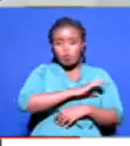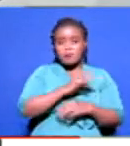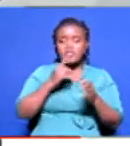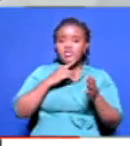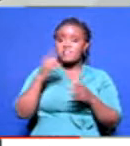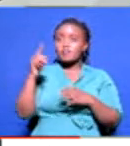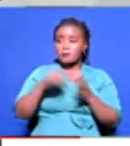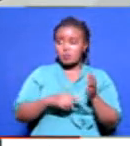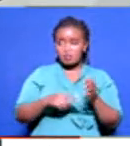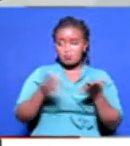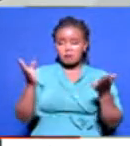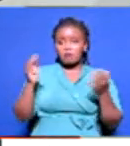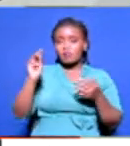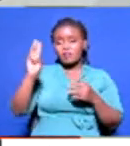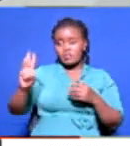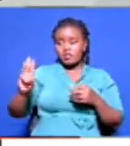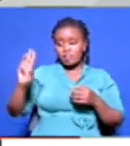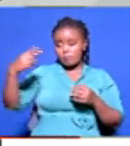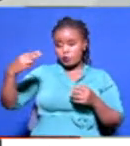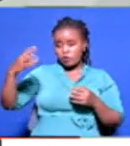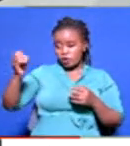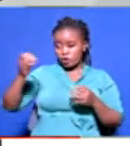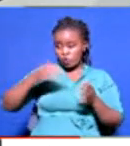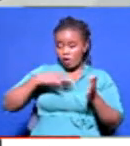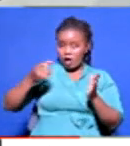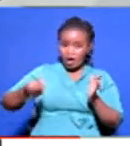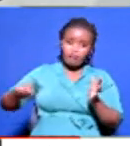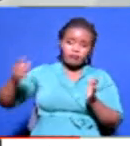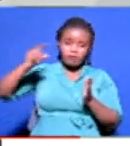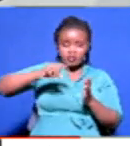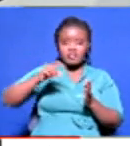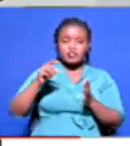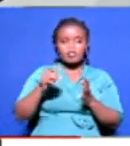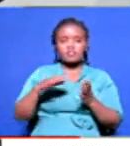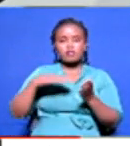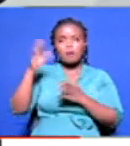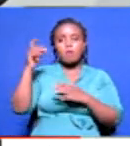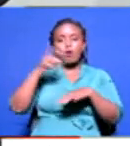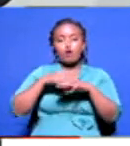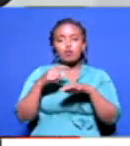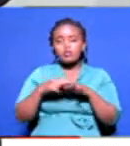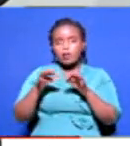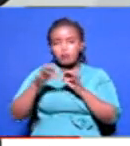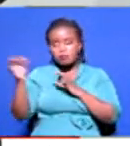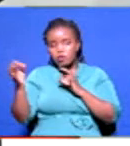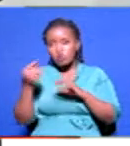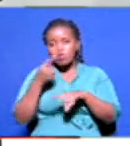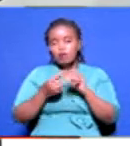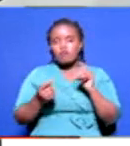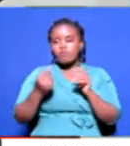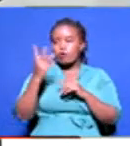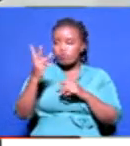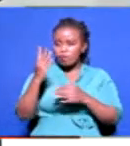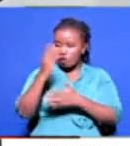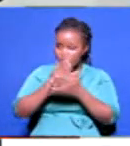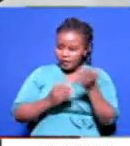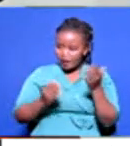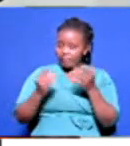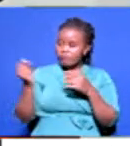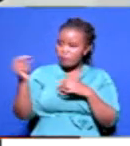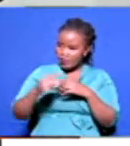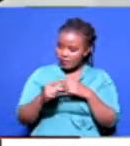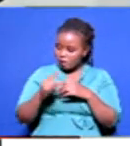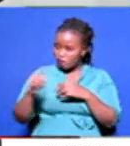World Health Organization has increased the lifeline of the said vaccines from 4.5 months to 11 months, the Kenya Medical